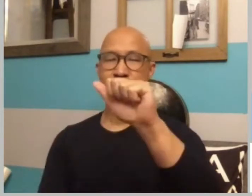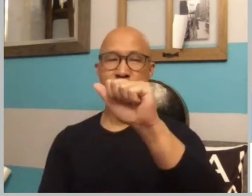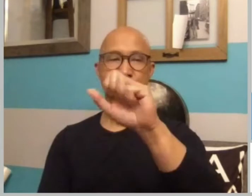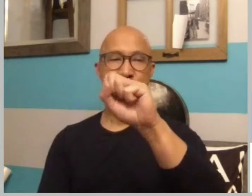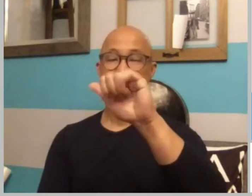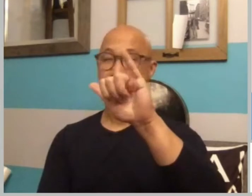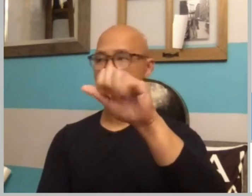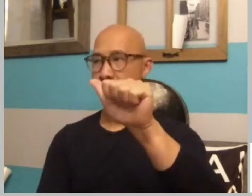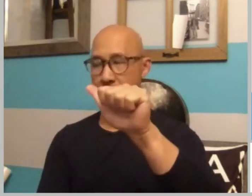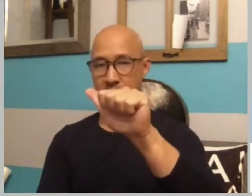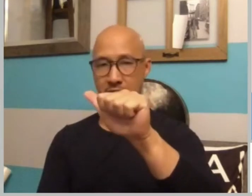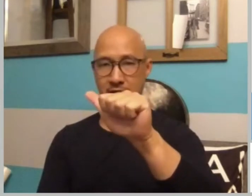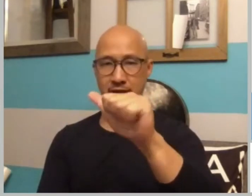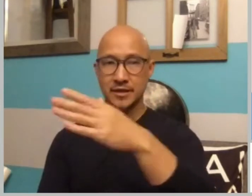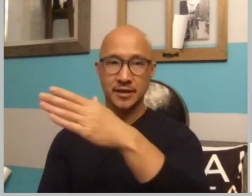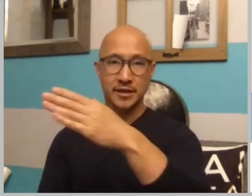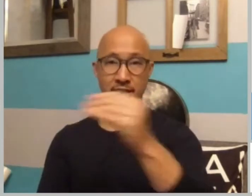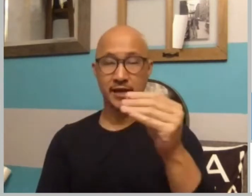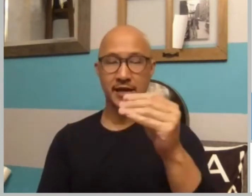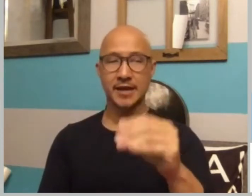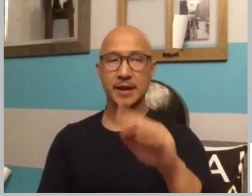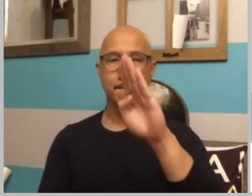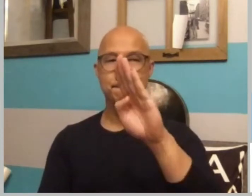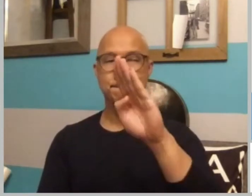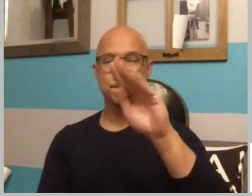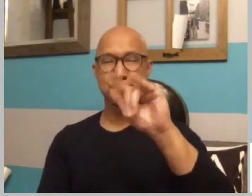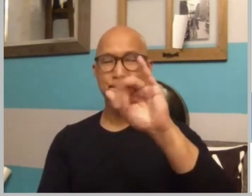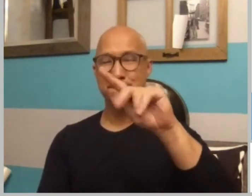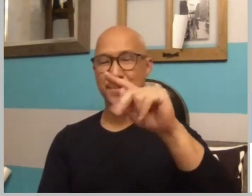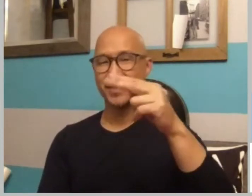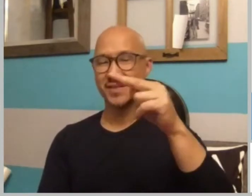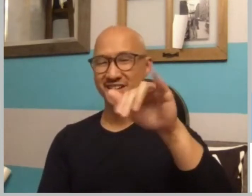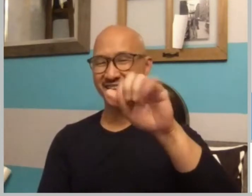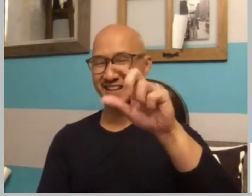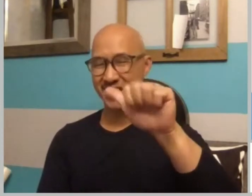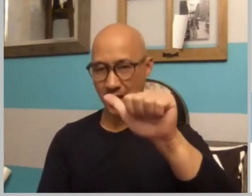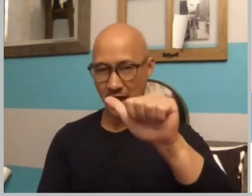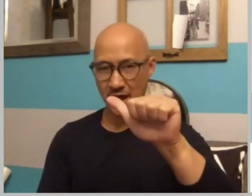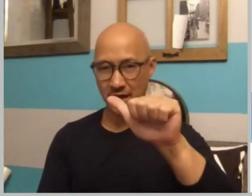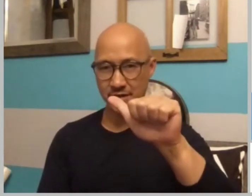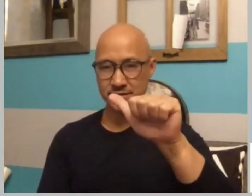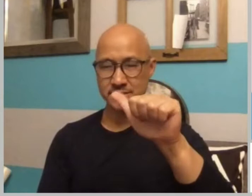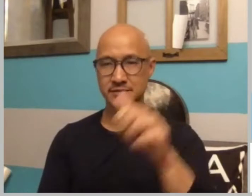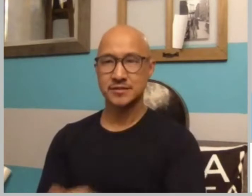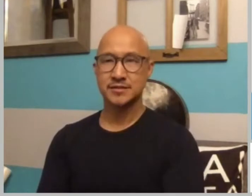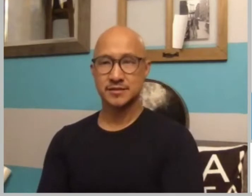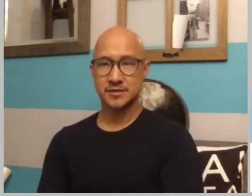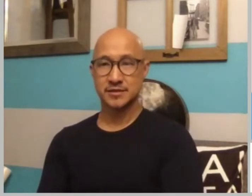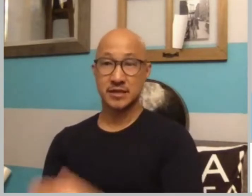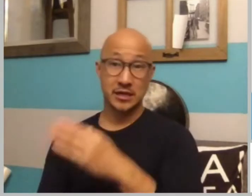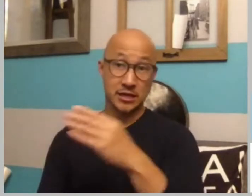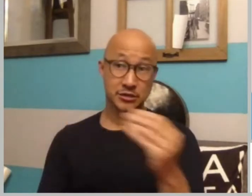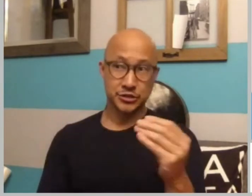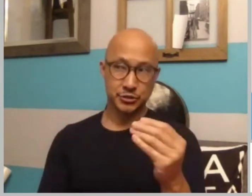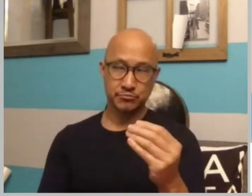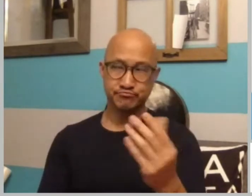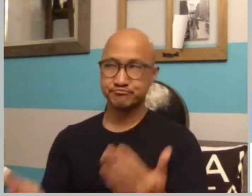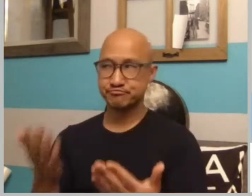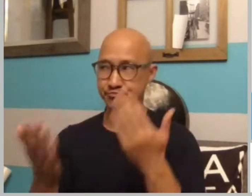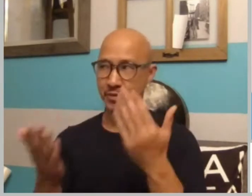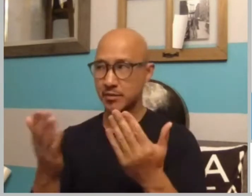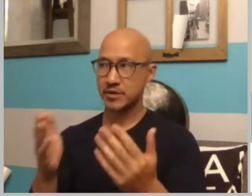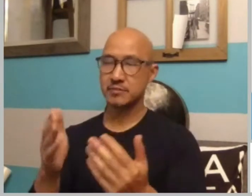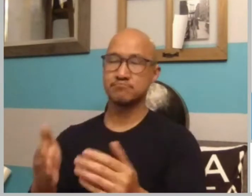and Bithynia." So those were the recipients of this letter that was being